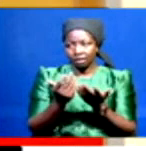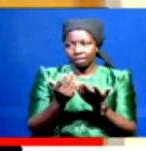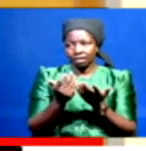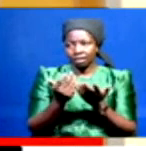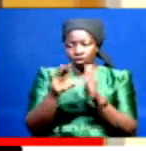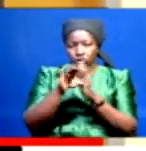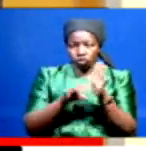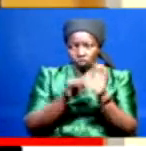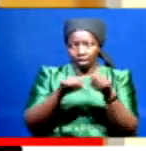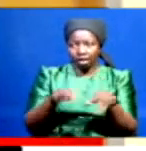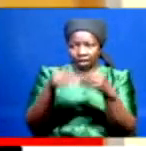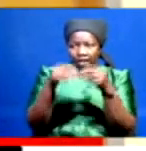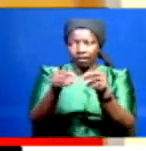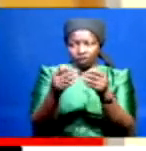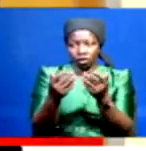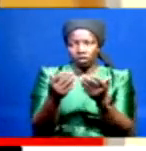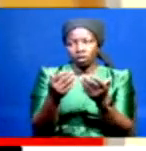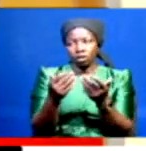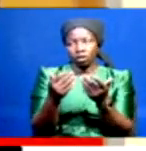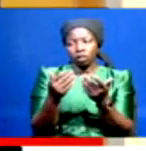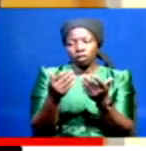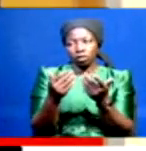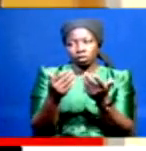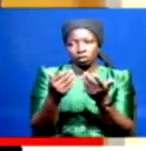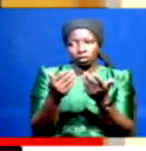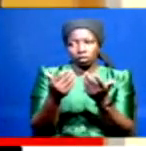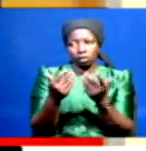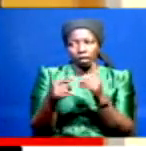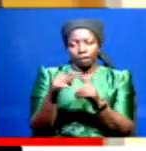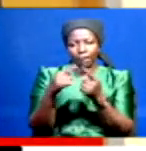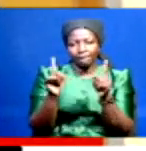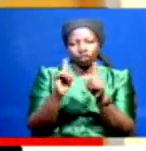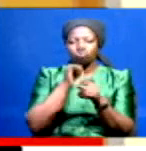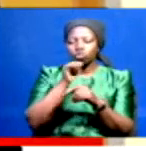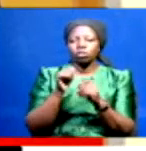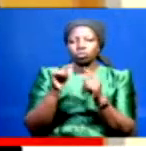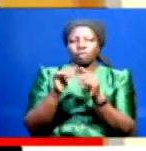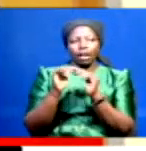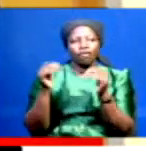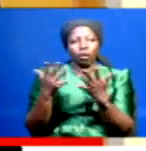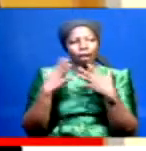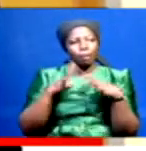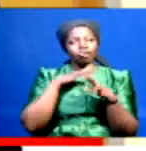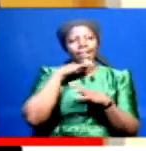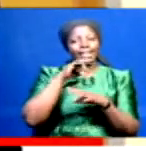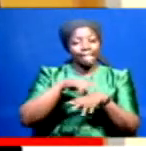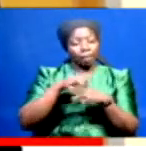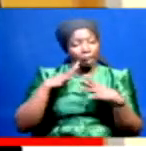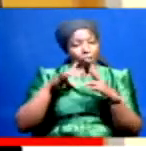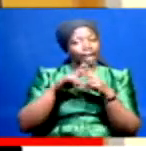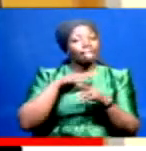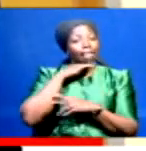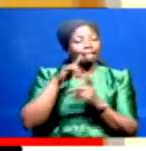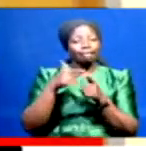to the level that you end up losing life. At the point you realize people have lost lives, that changes. That totally changes. We